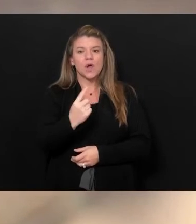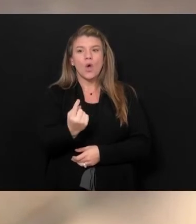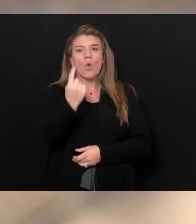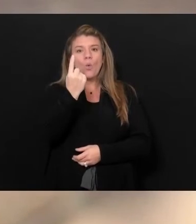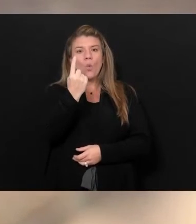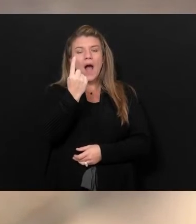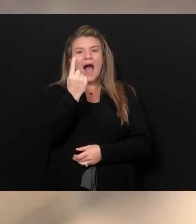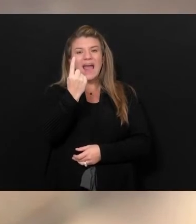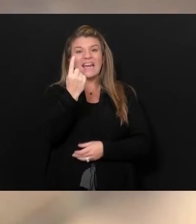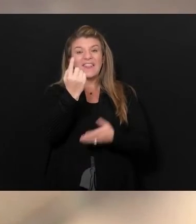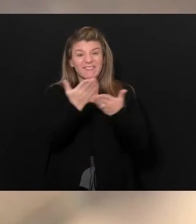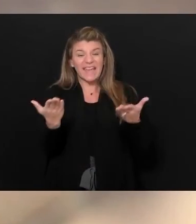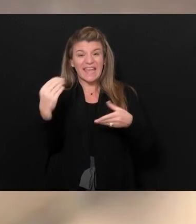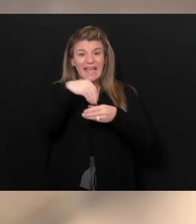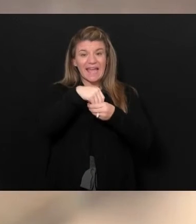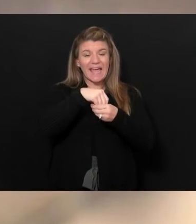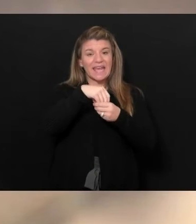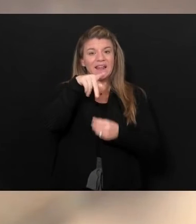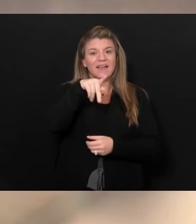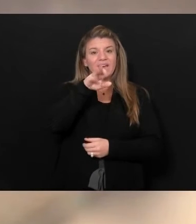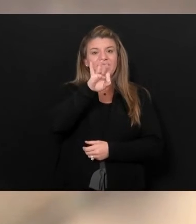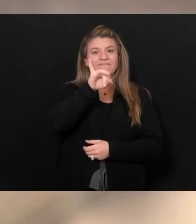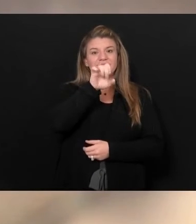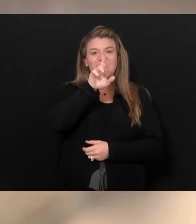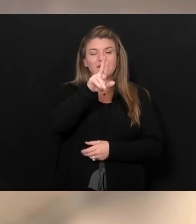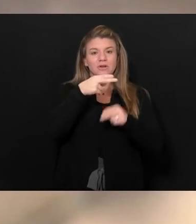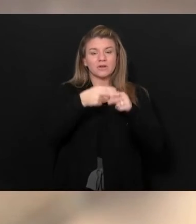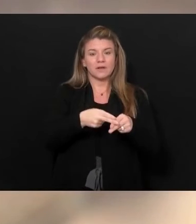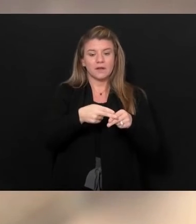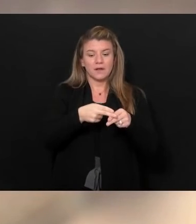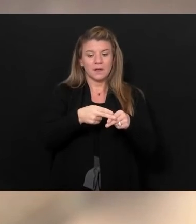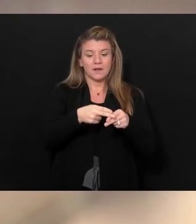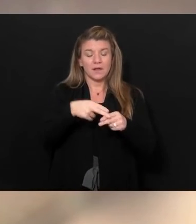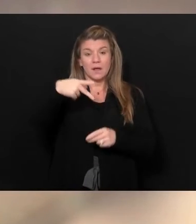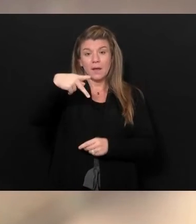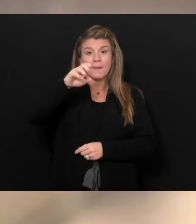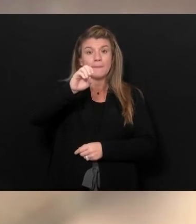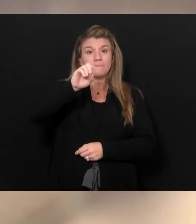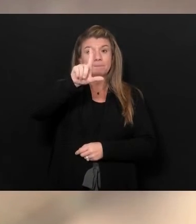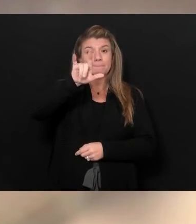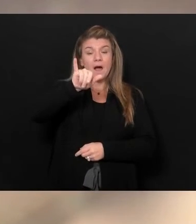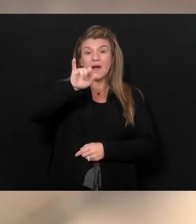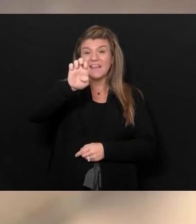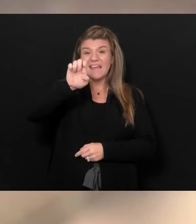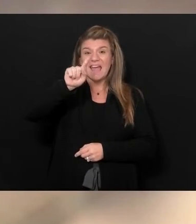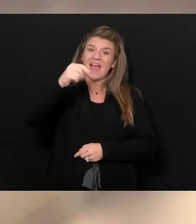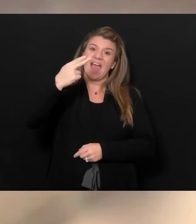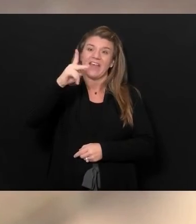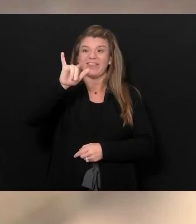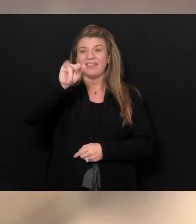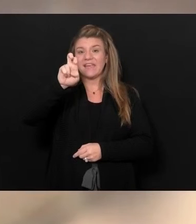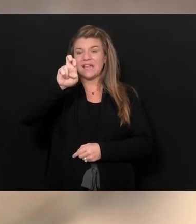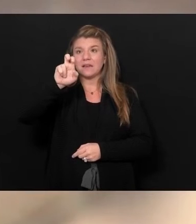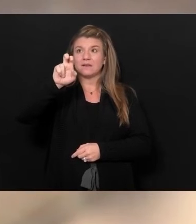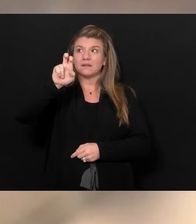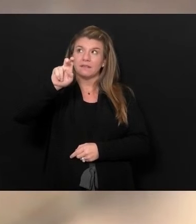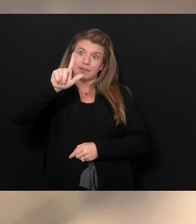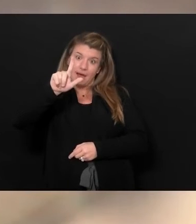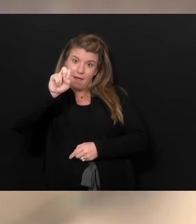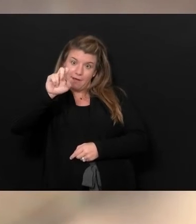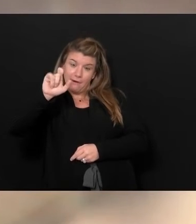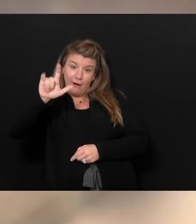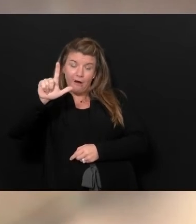the Pfizer vaccine has in it called PEG, or polyethylene glycol. And the belief, at